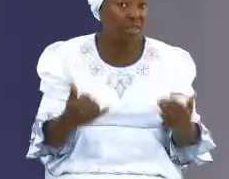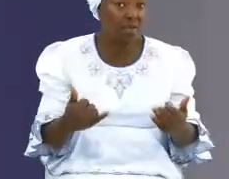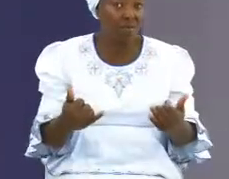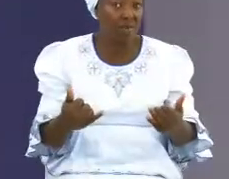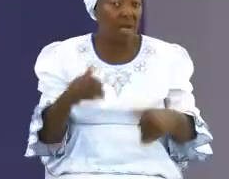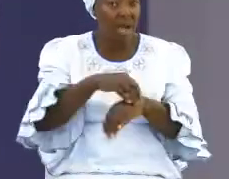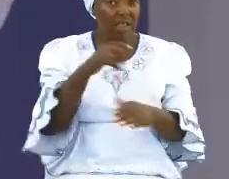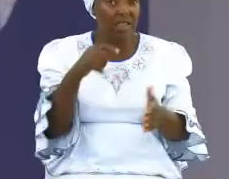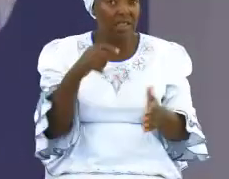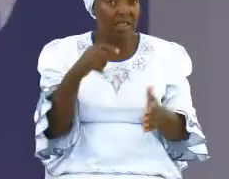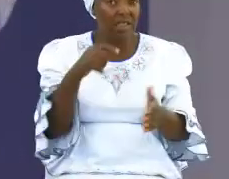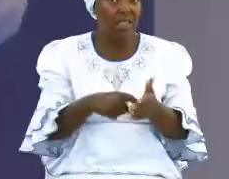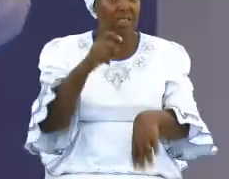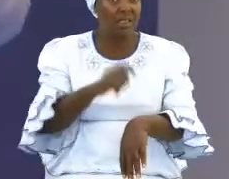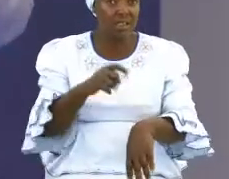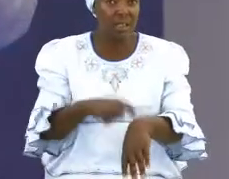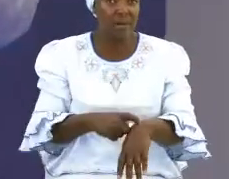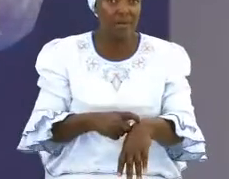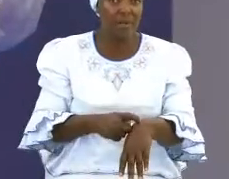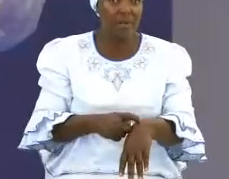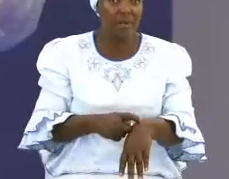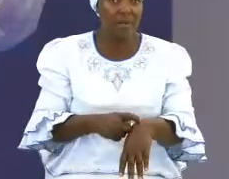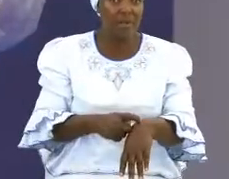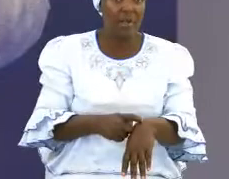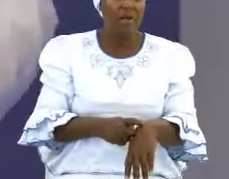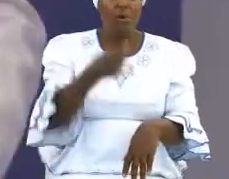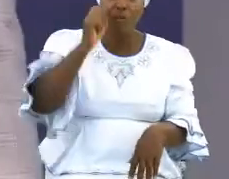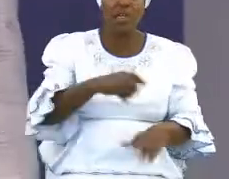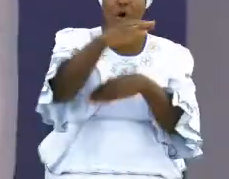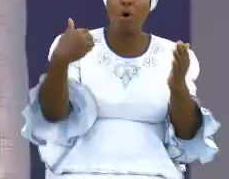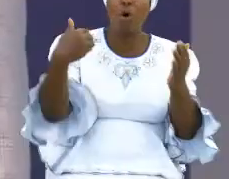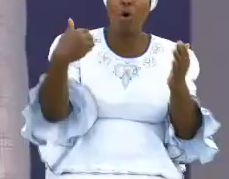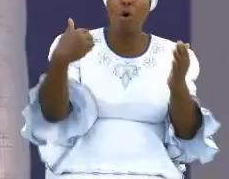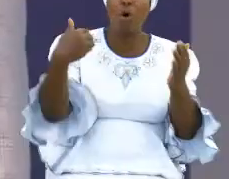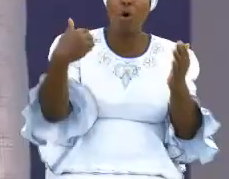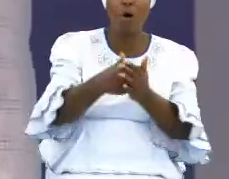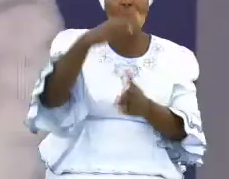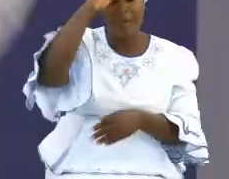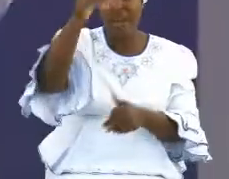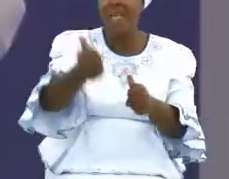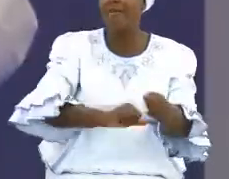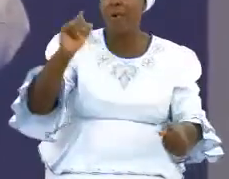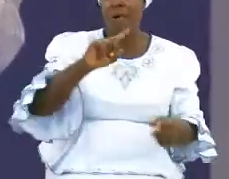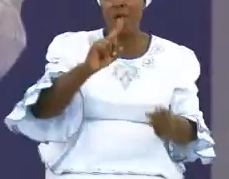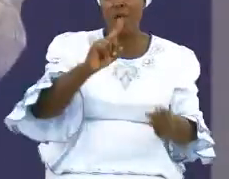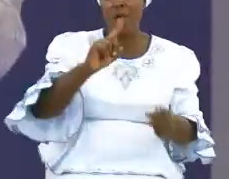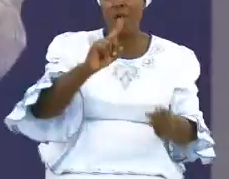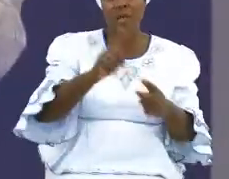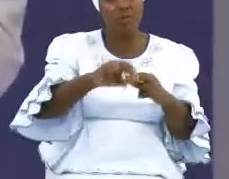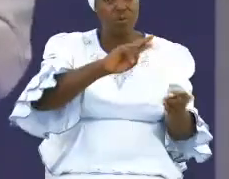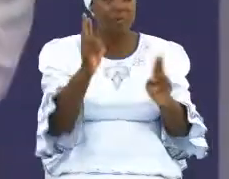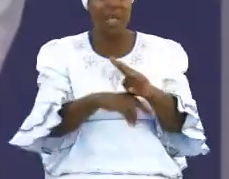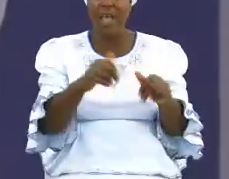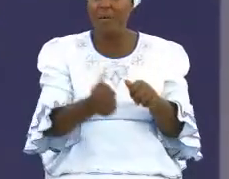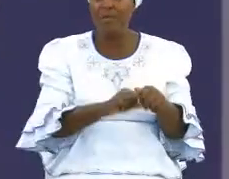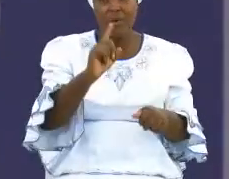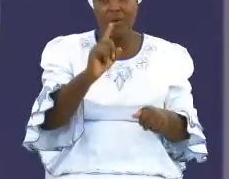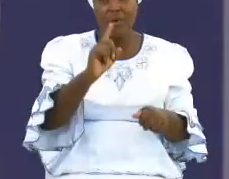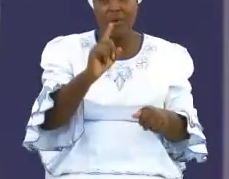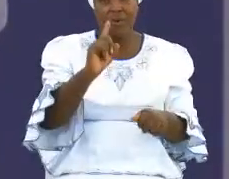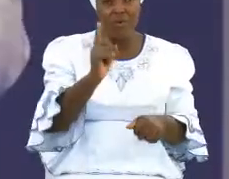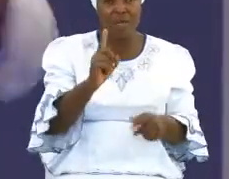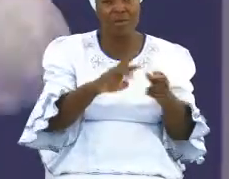time, commandeth all men everywhere to repent. All men, young and